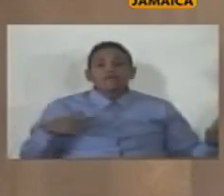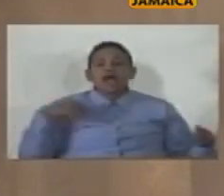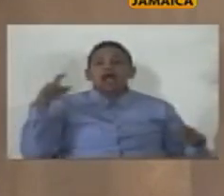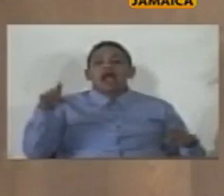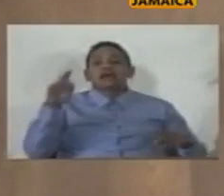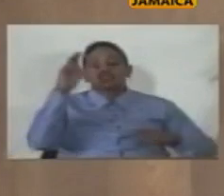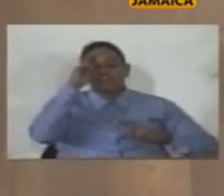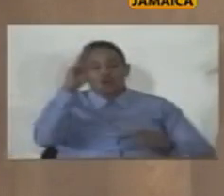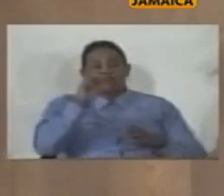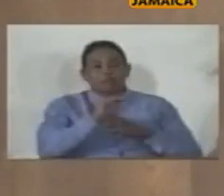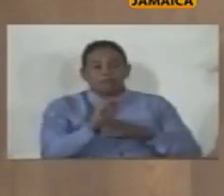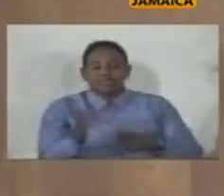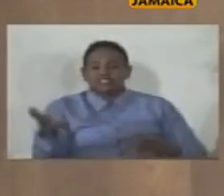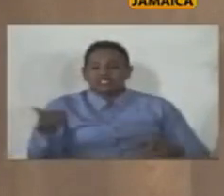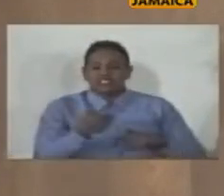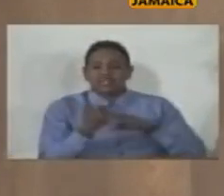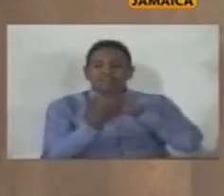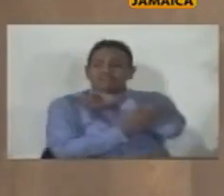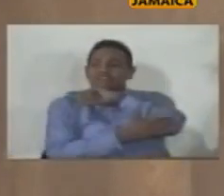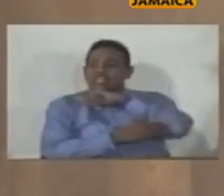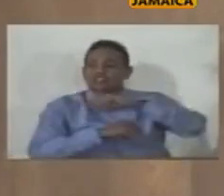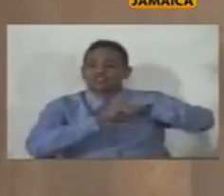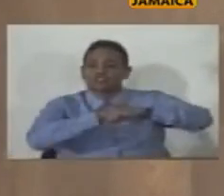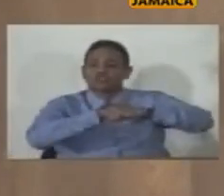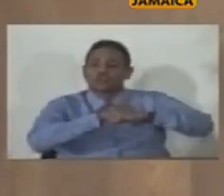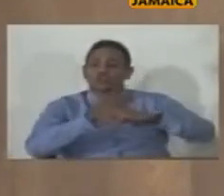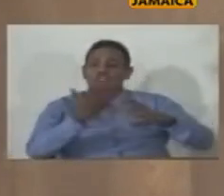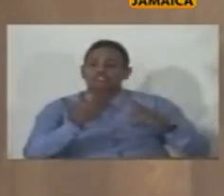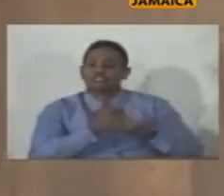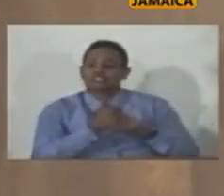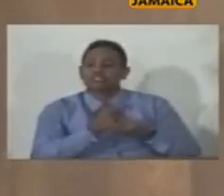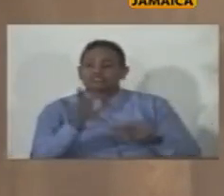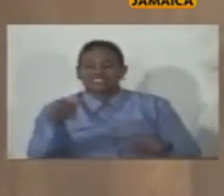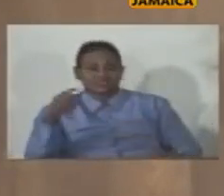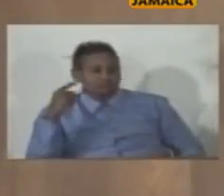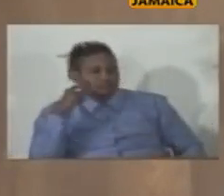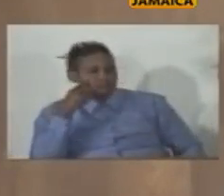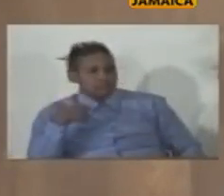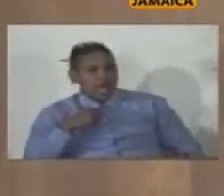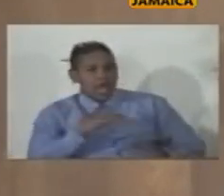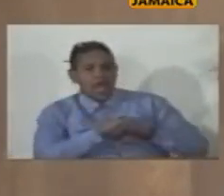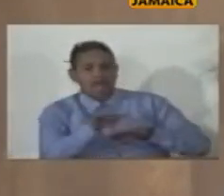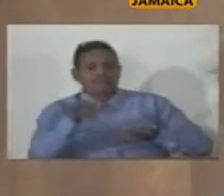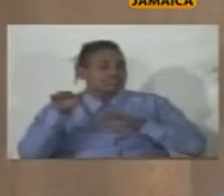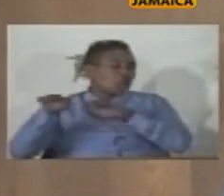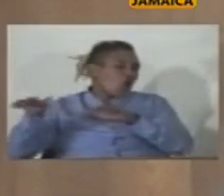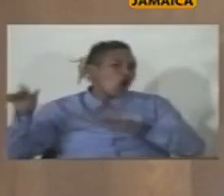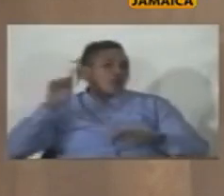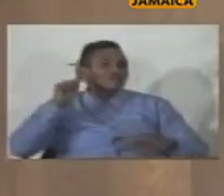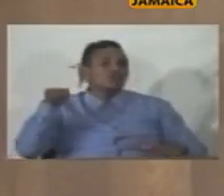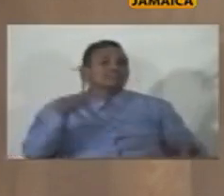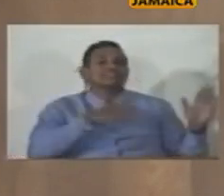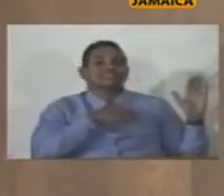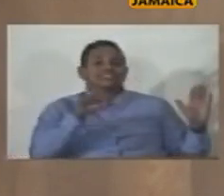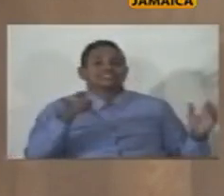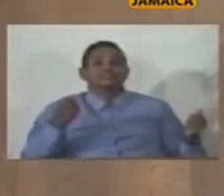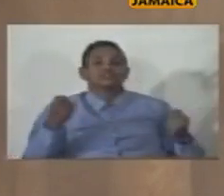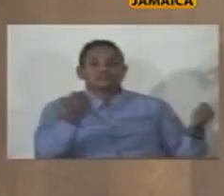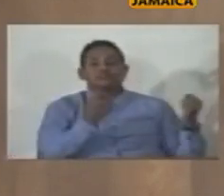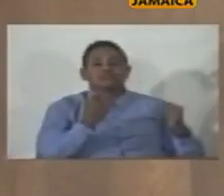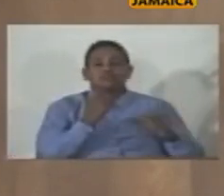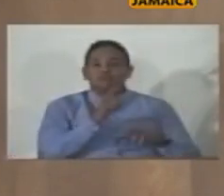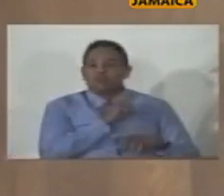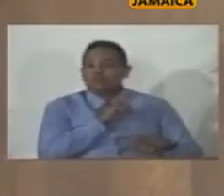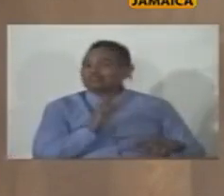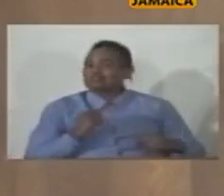Honourable Minister of National Security to heed the advice and the call of the citizens. Mr.